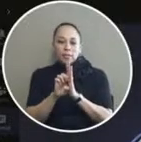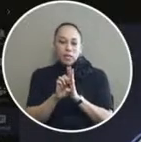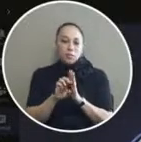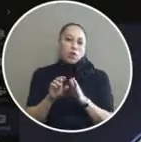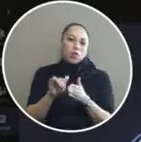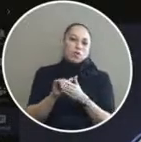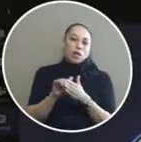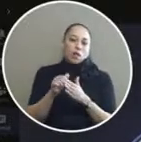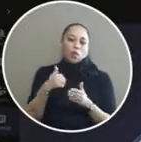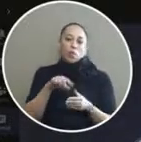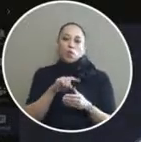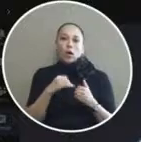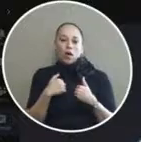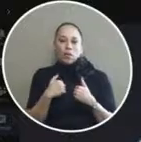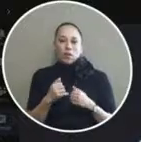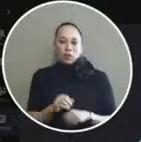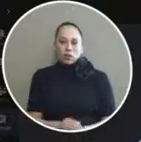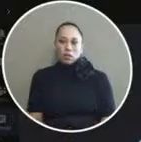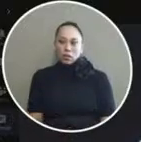that, yes, we are.